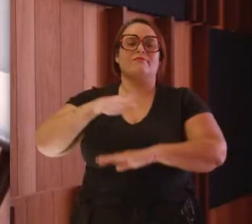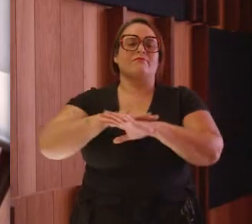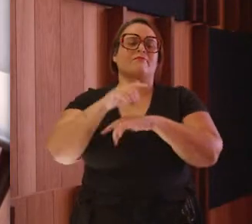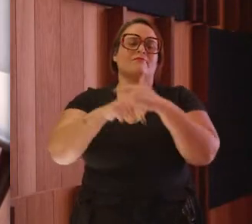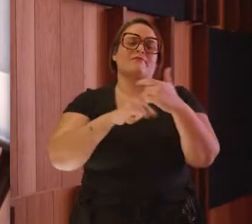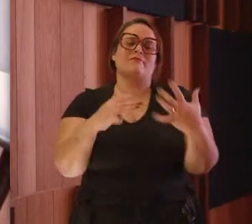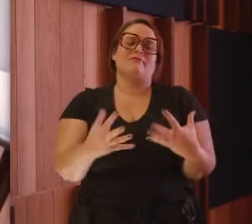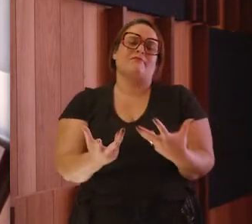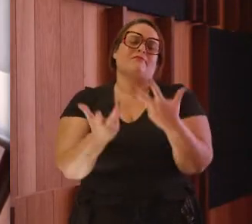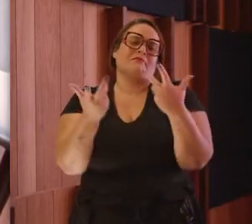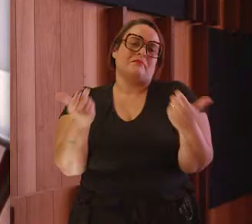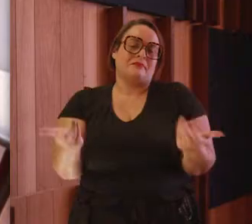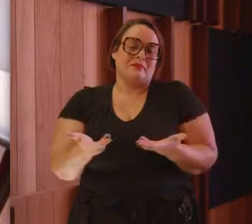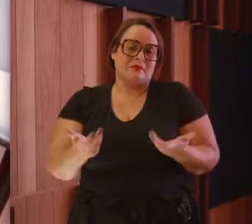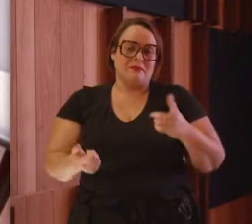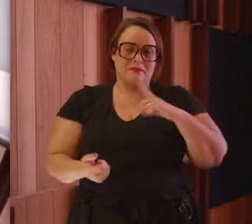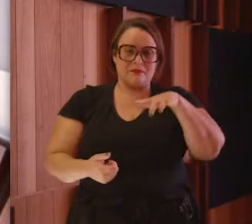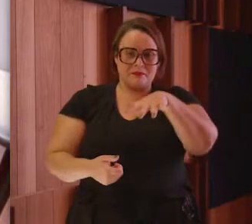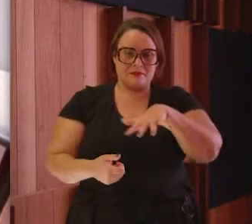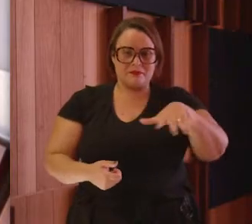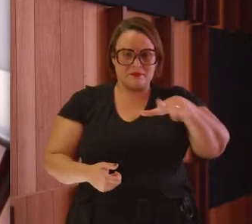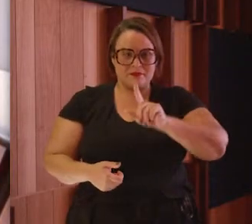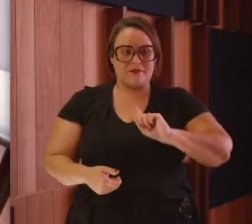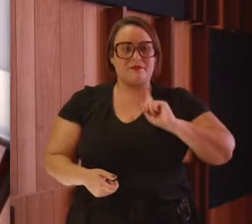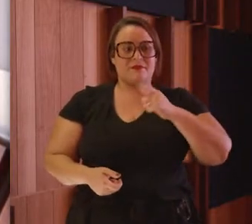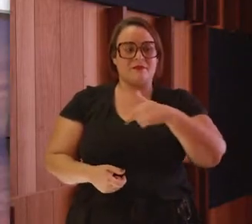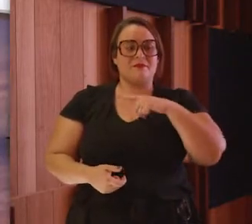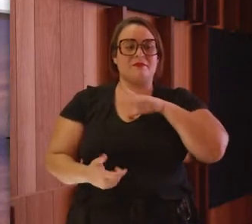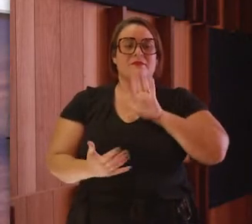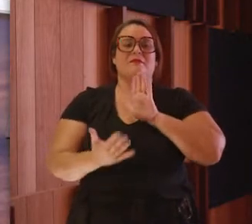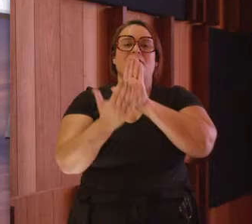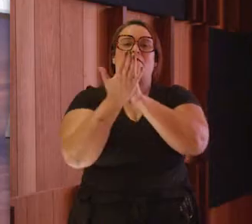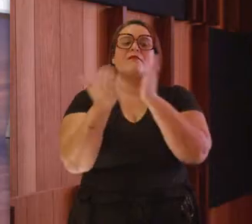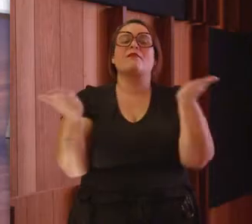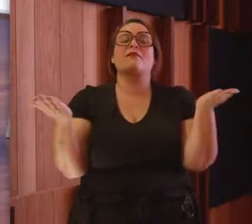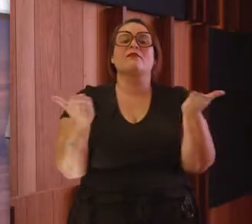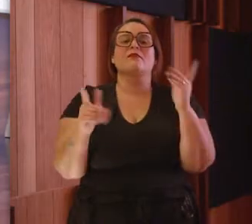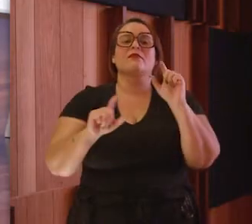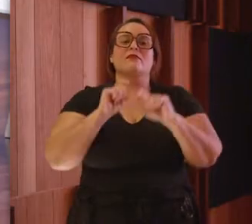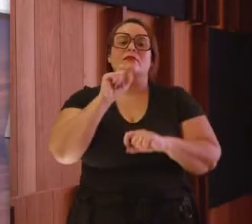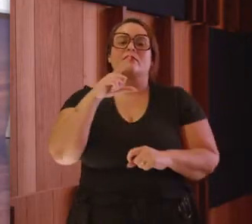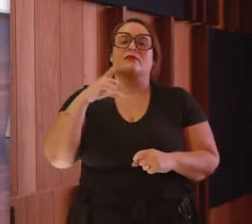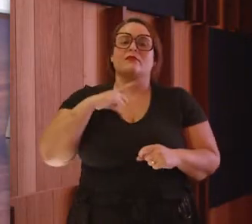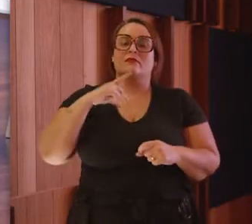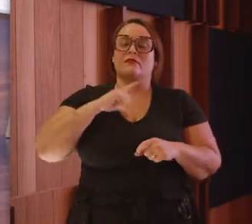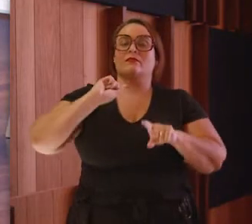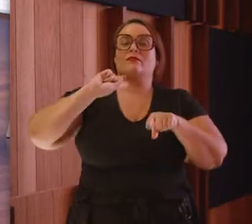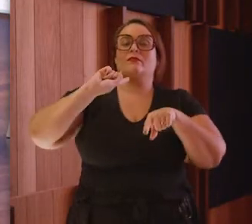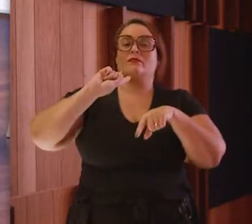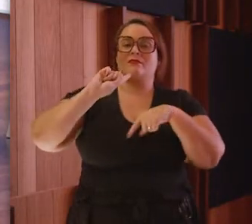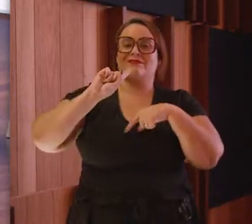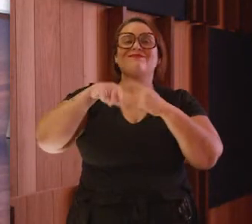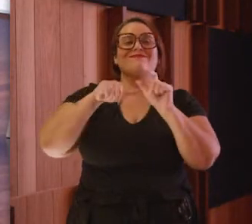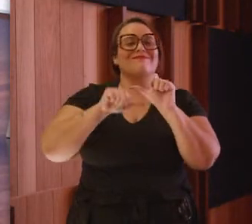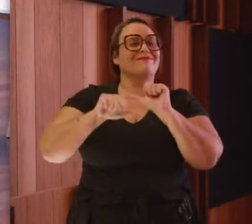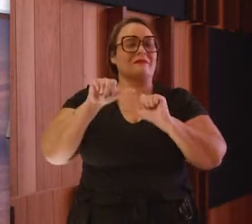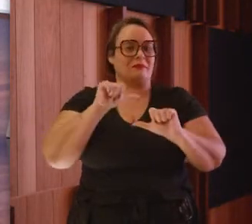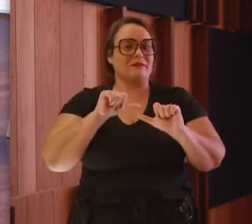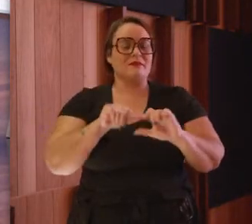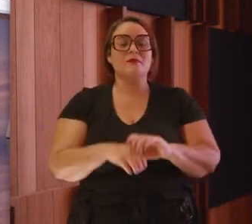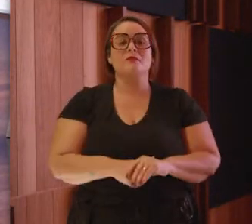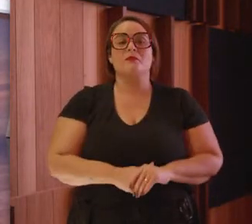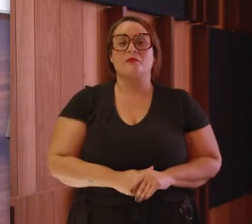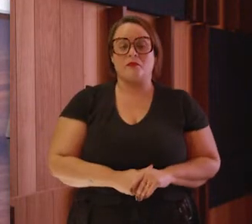context of this historical inflection point, and I would call radical transformation, as Durval said, for what's coming for the rest of the